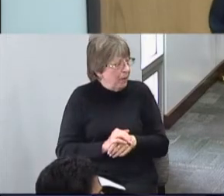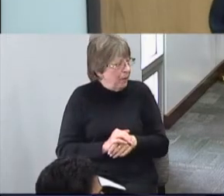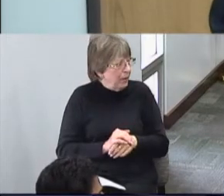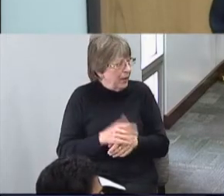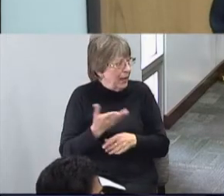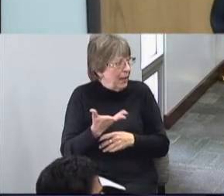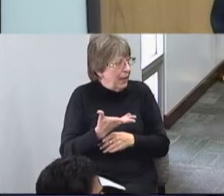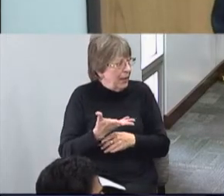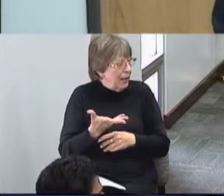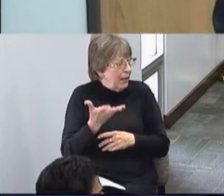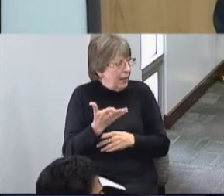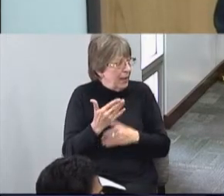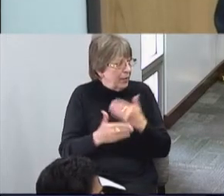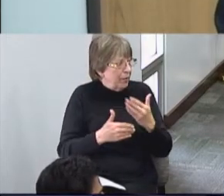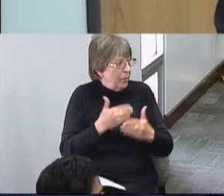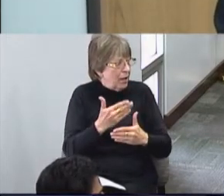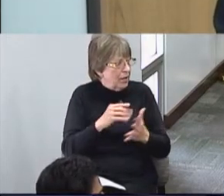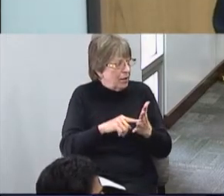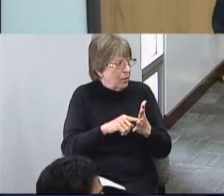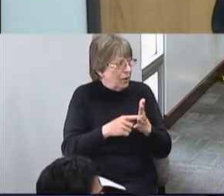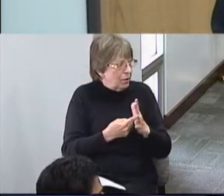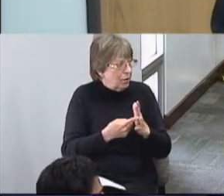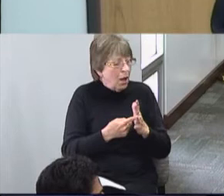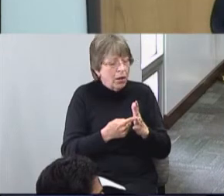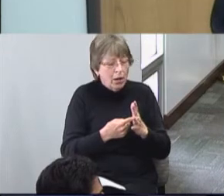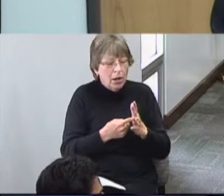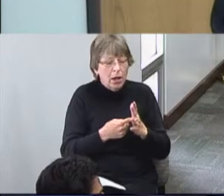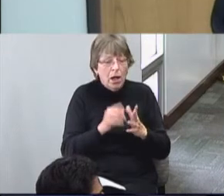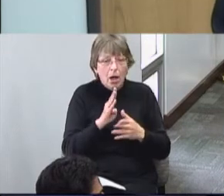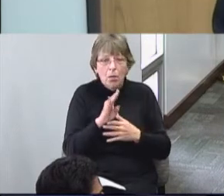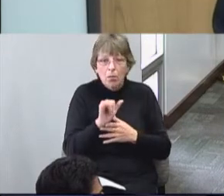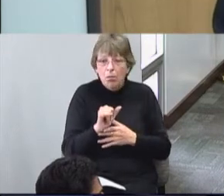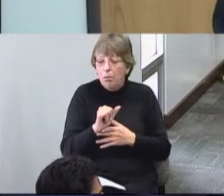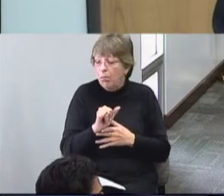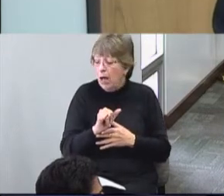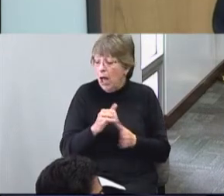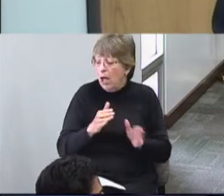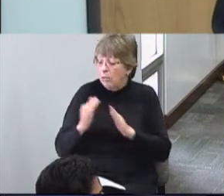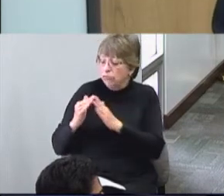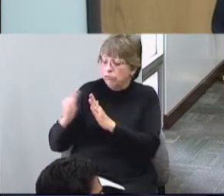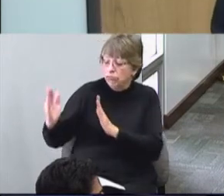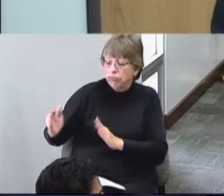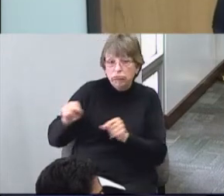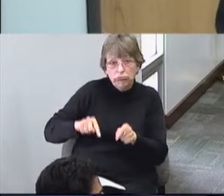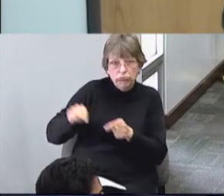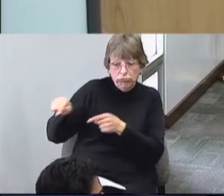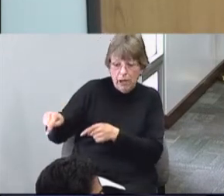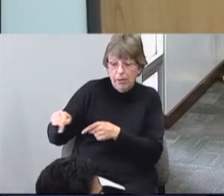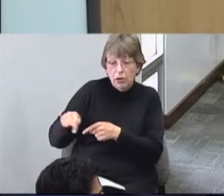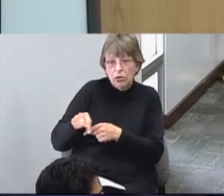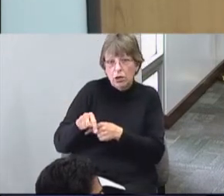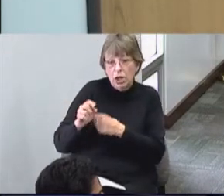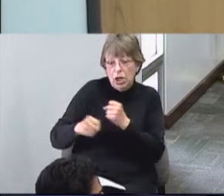this process was started by my neighbors in 2004.